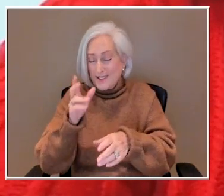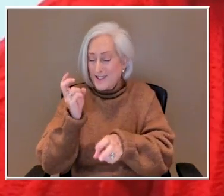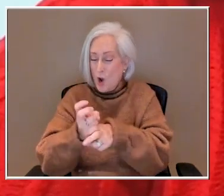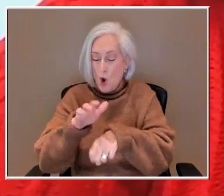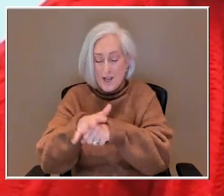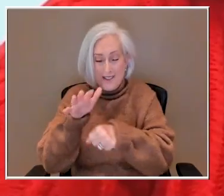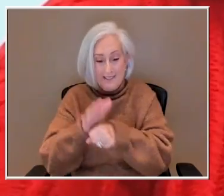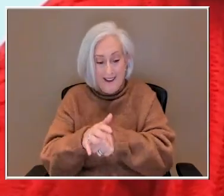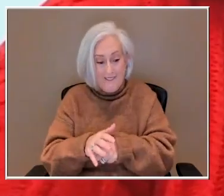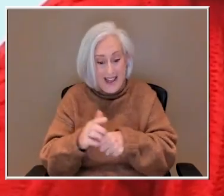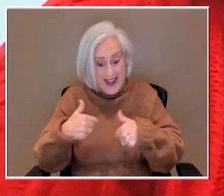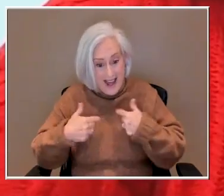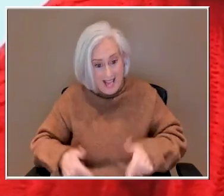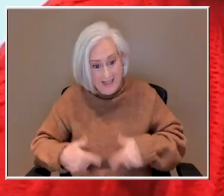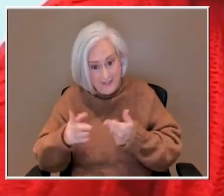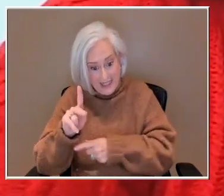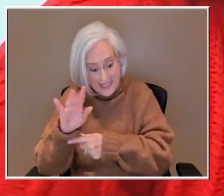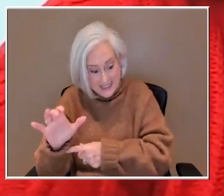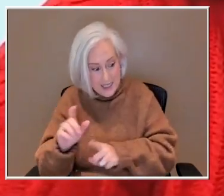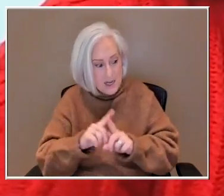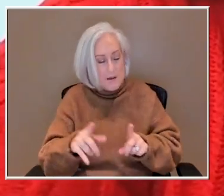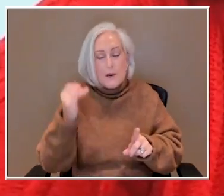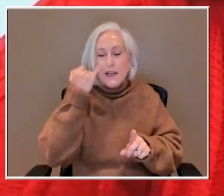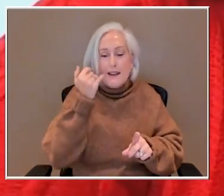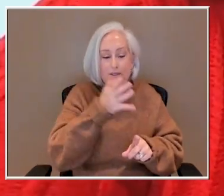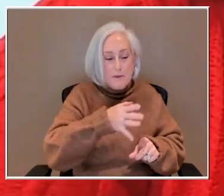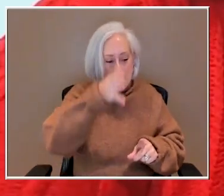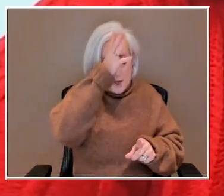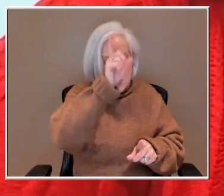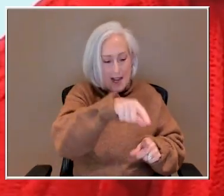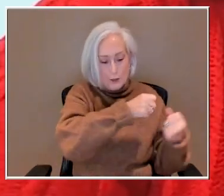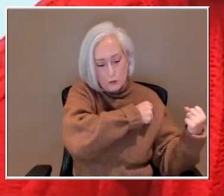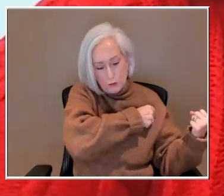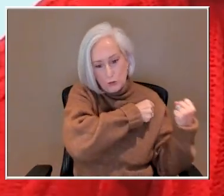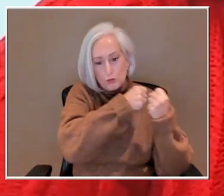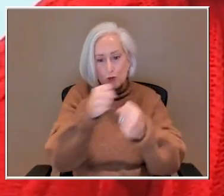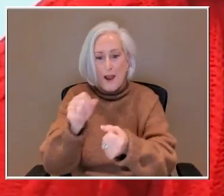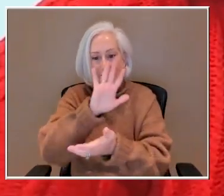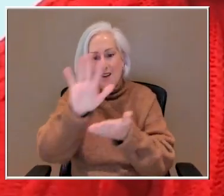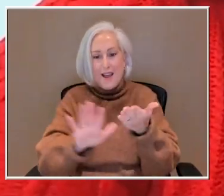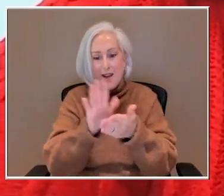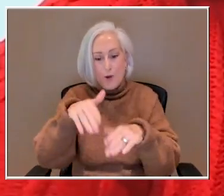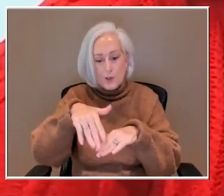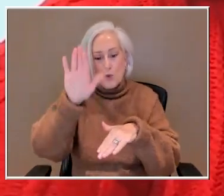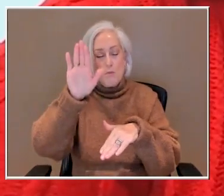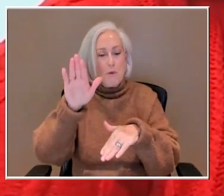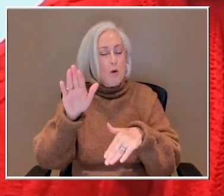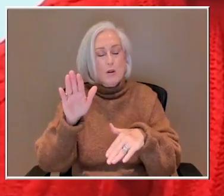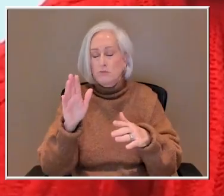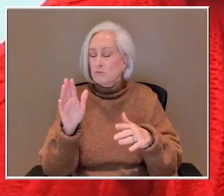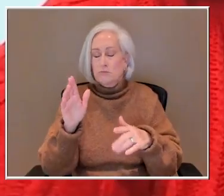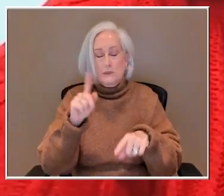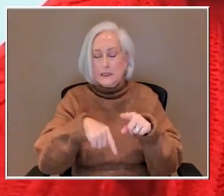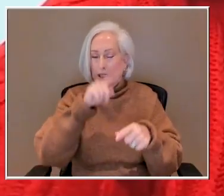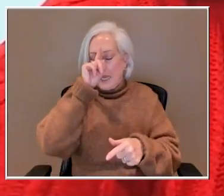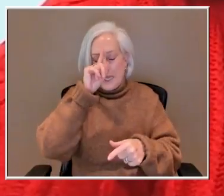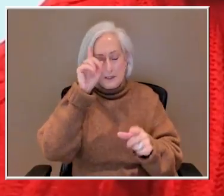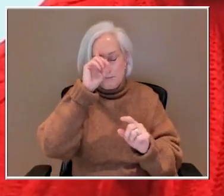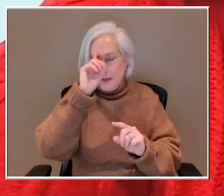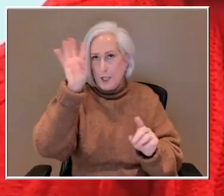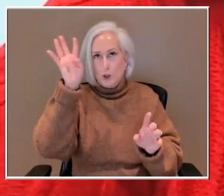City to have to drive 5 hours on top of that. But yeah, the men that are sitting right next to you, I would